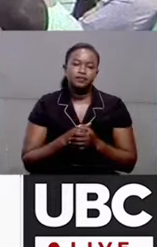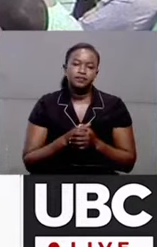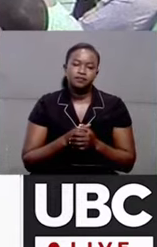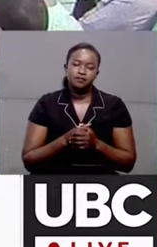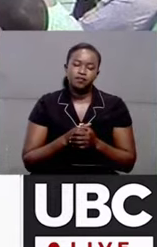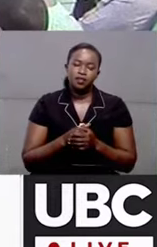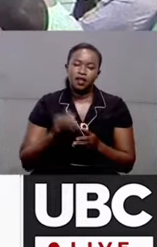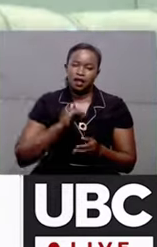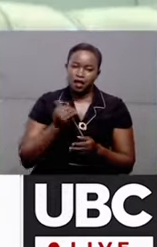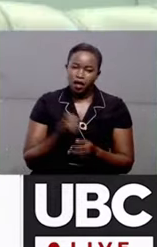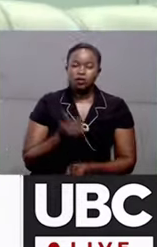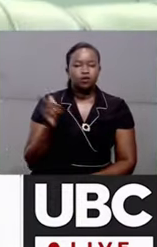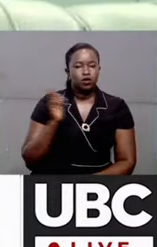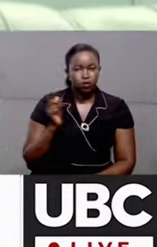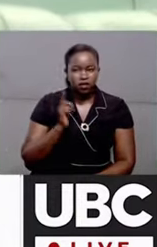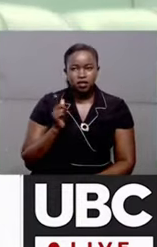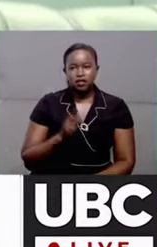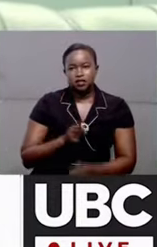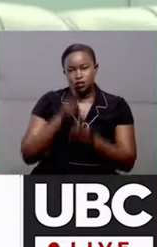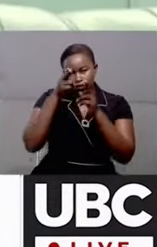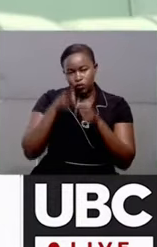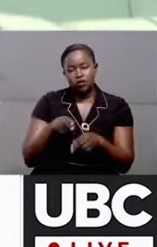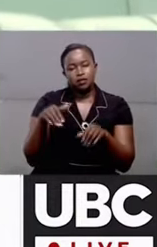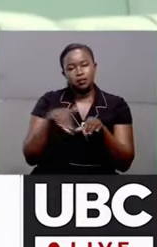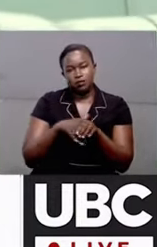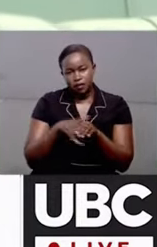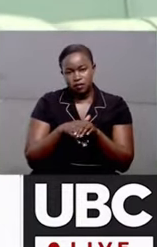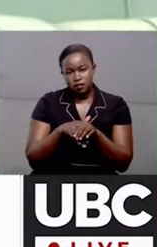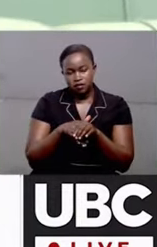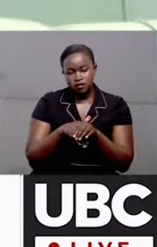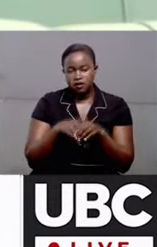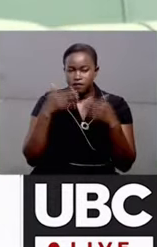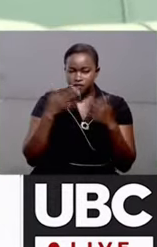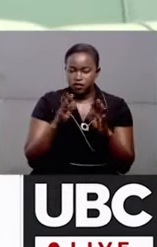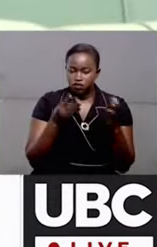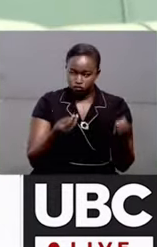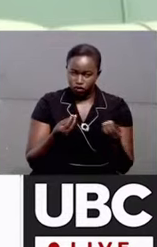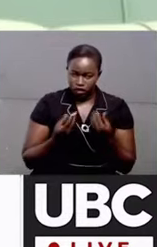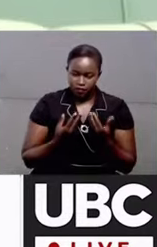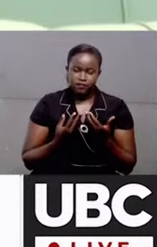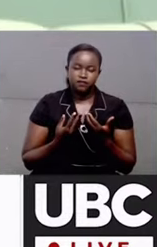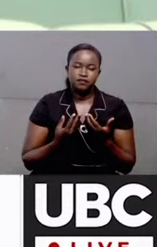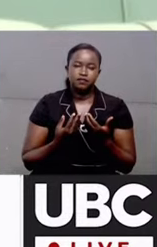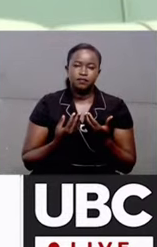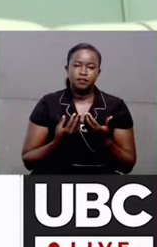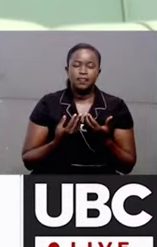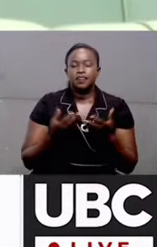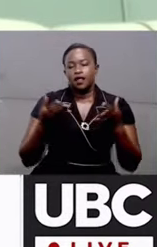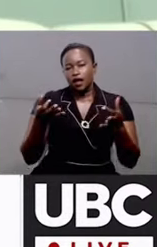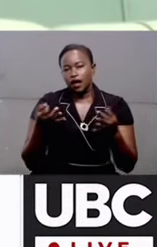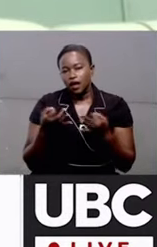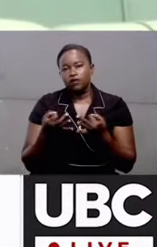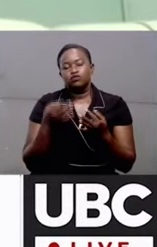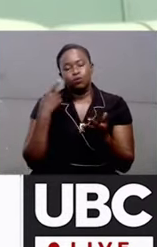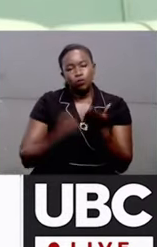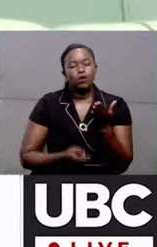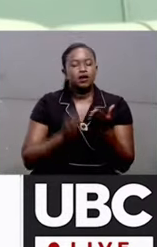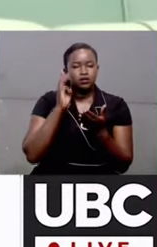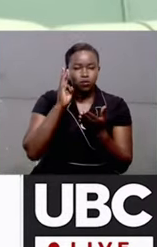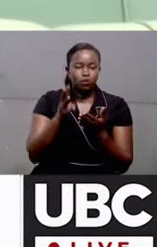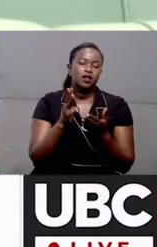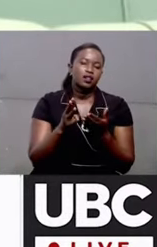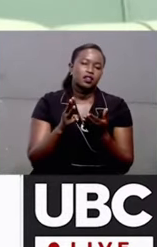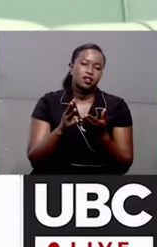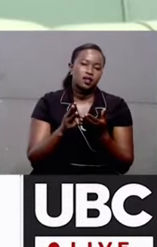Our colleague, the Honorable Member, has given us an account of what is going to be done with that